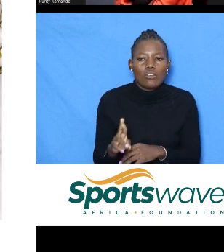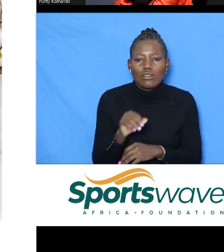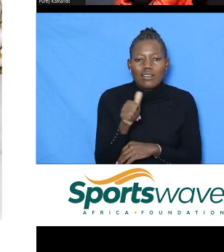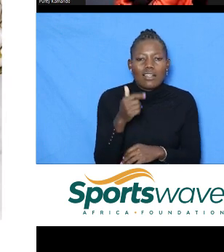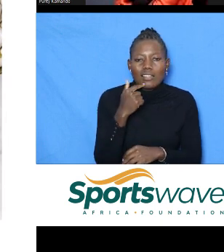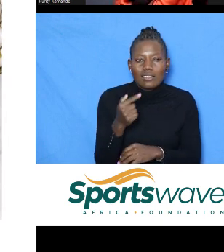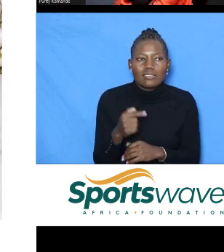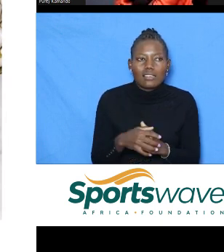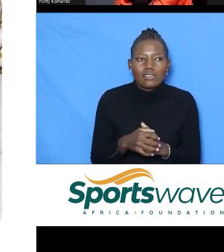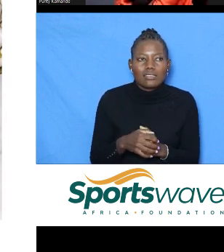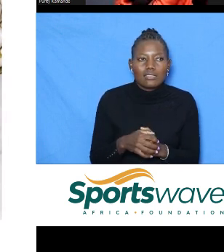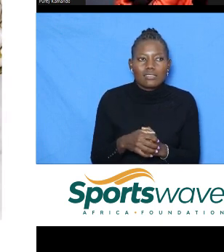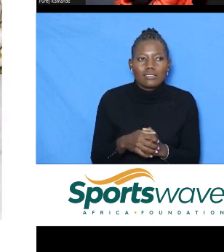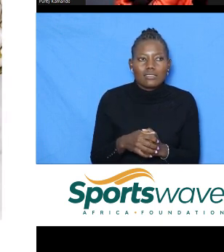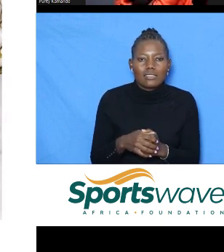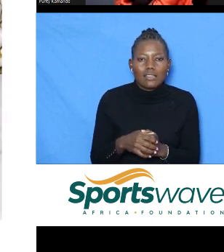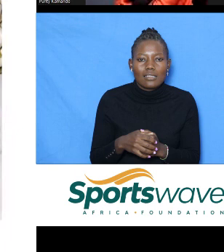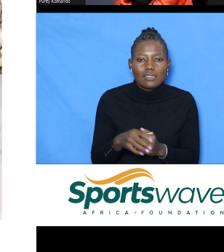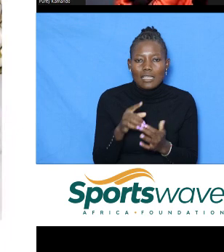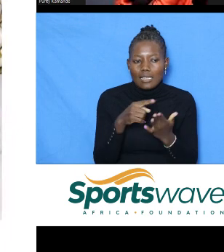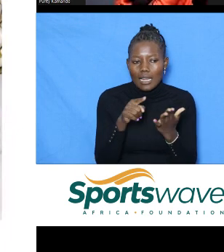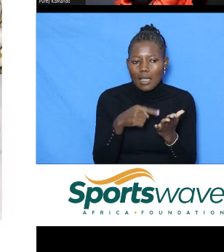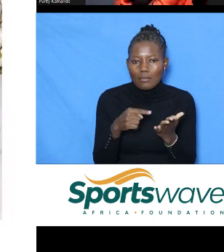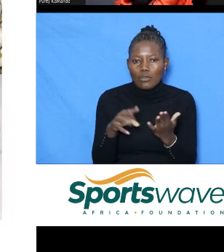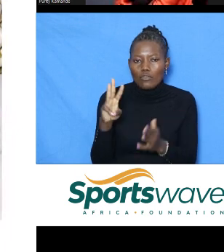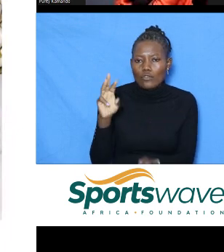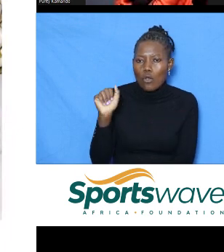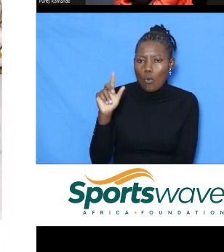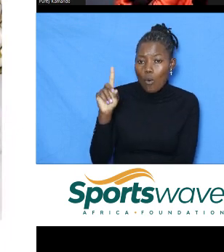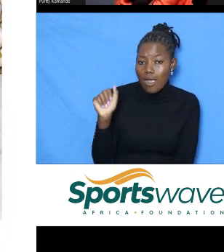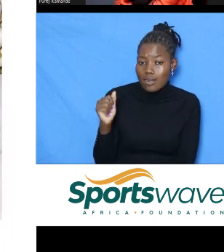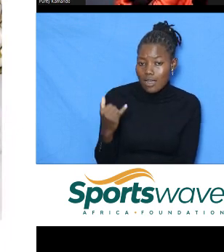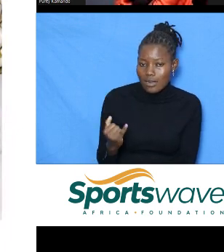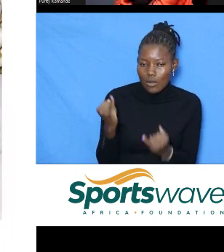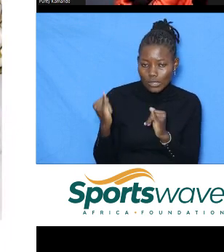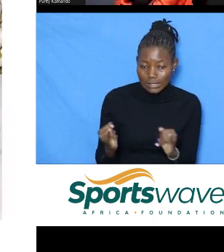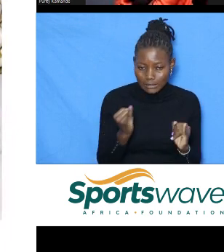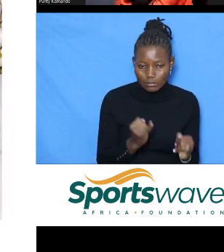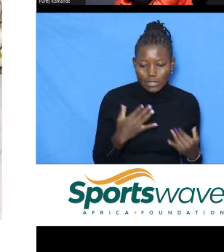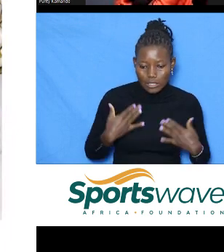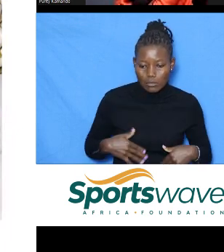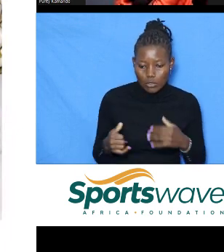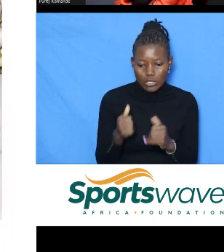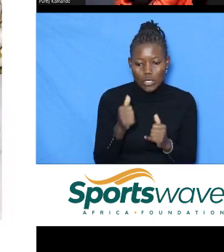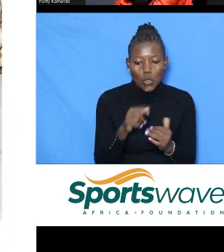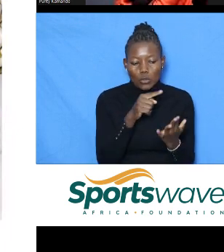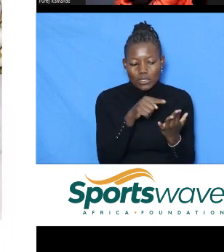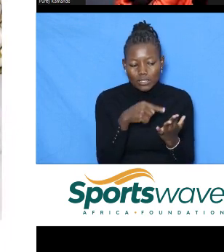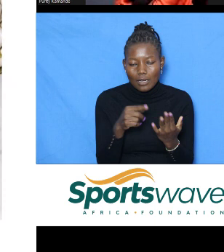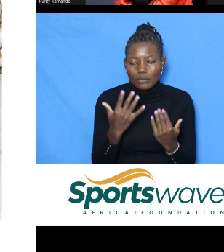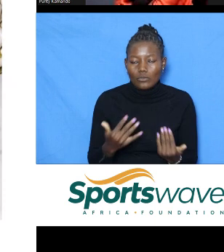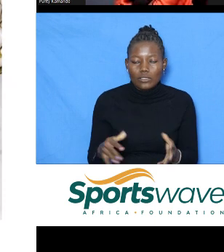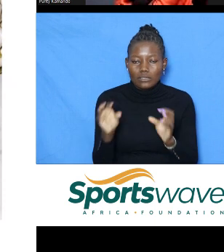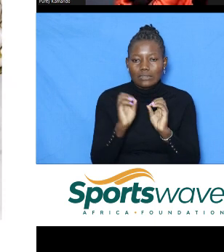are WADA certified. As of now, WADA is an independent body that does not certify certain things. That's why you